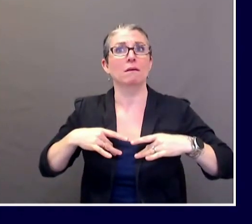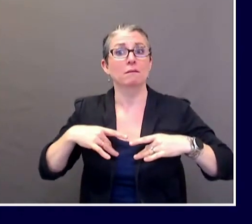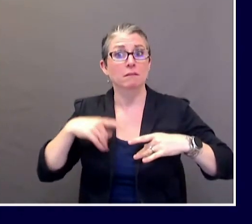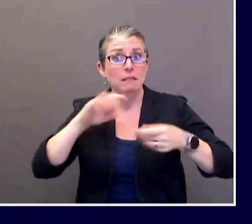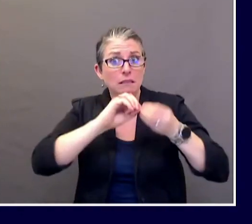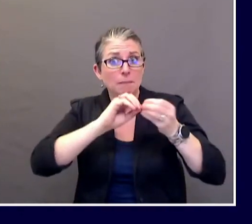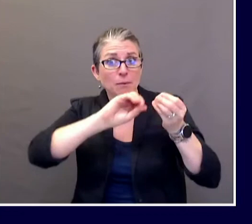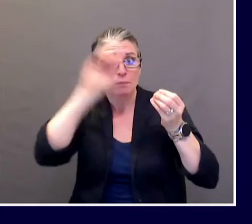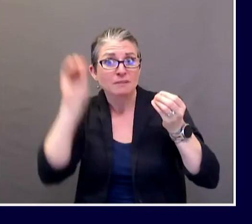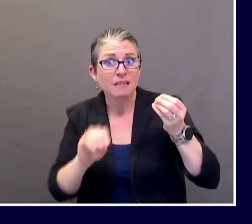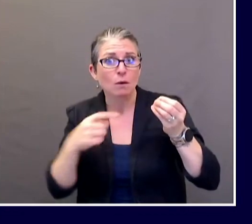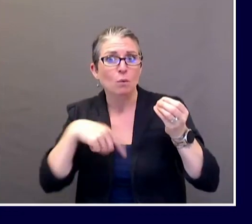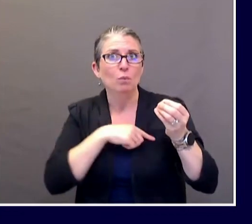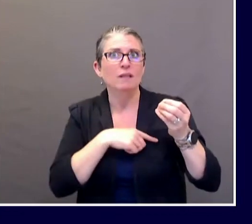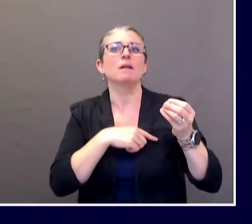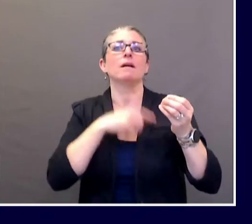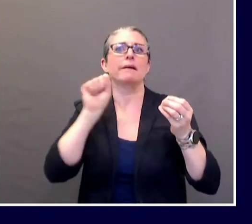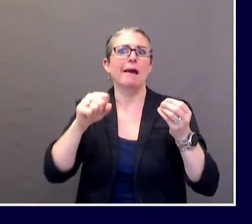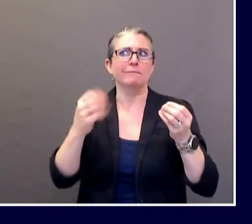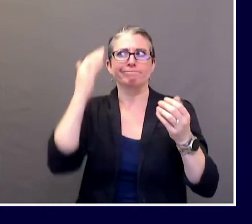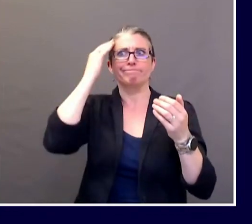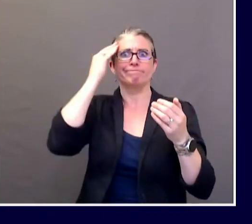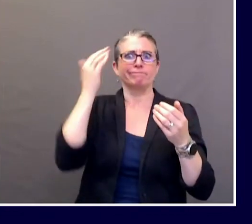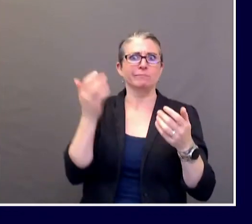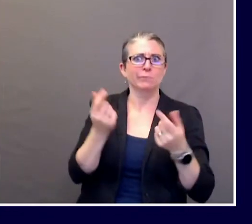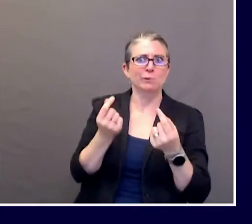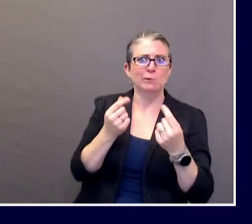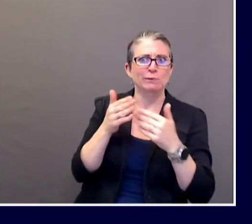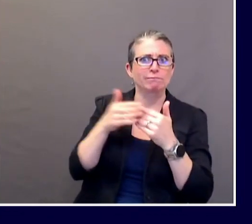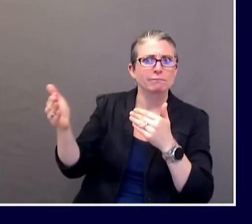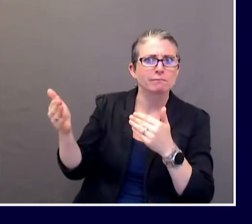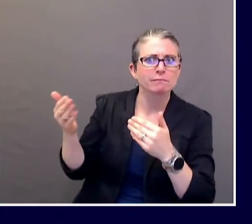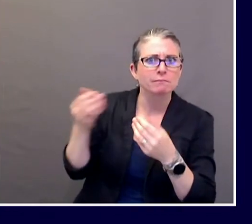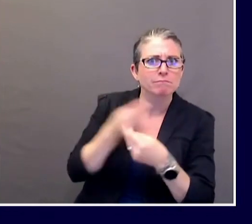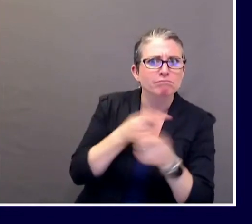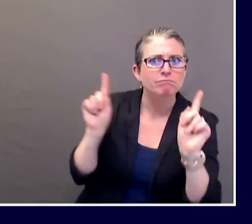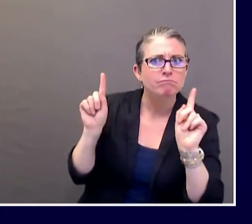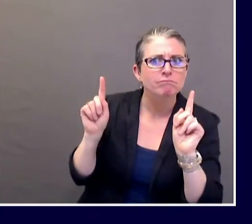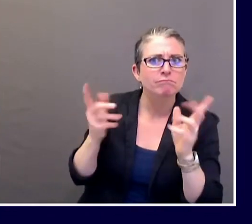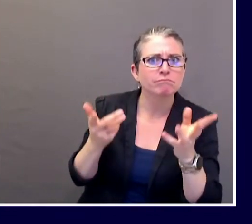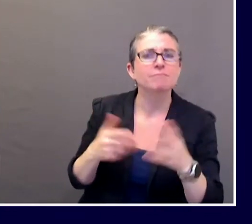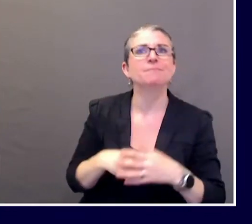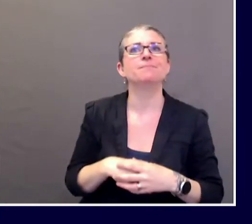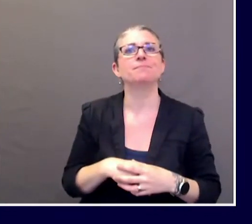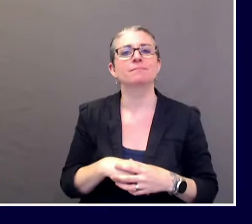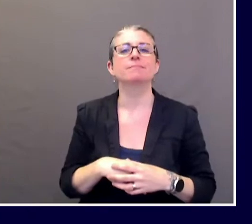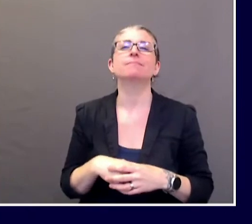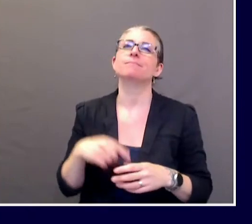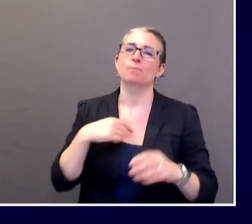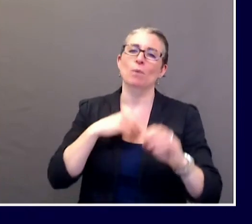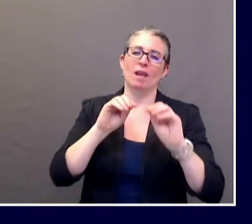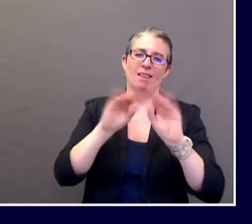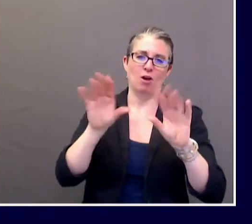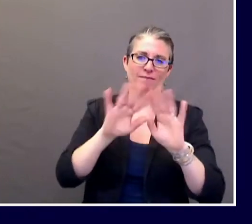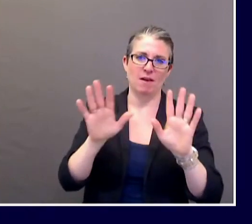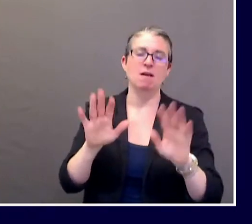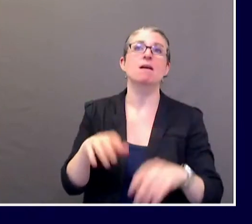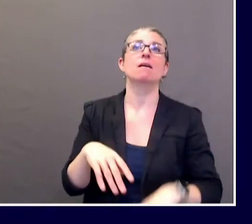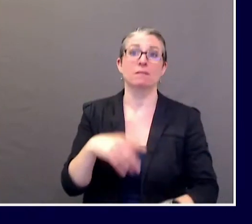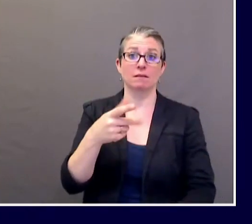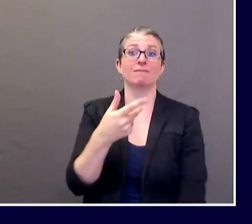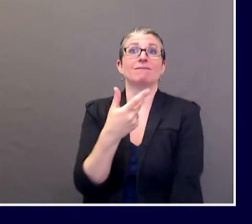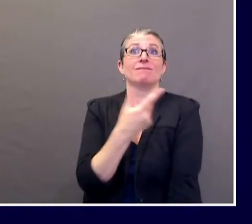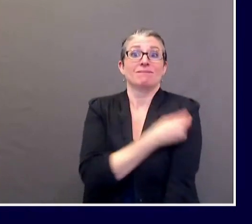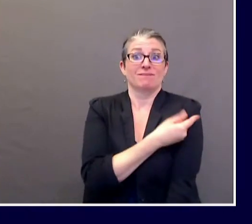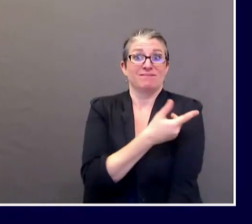breakthrough. That is to say, someone who has been diagnosed with COVID-19 at least 14 days after completing their vaccine